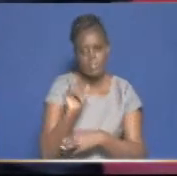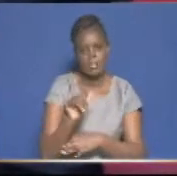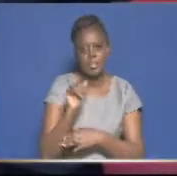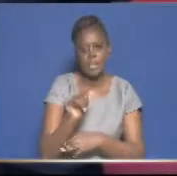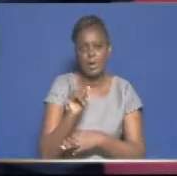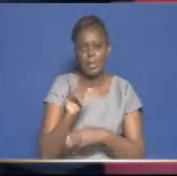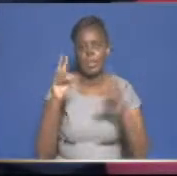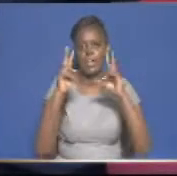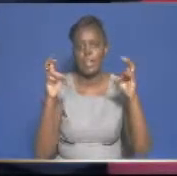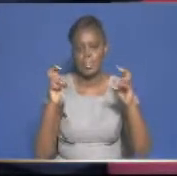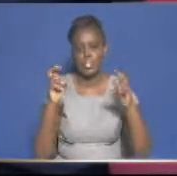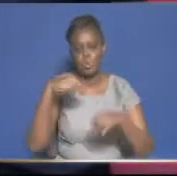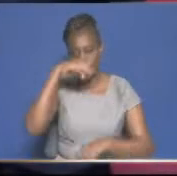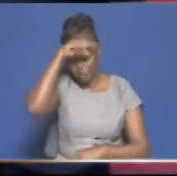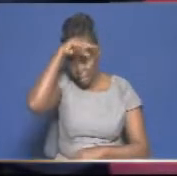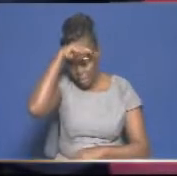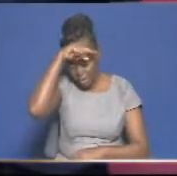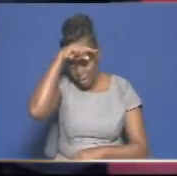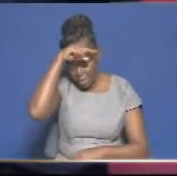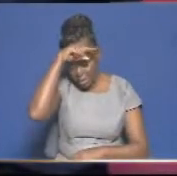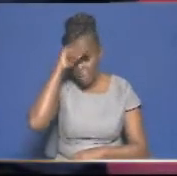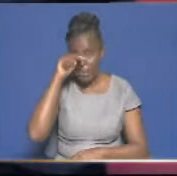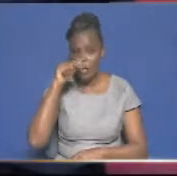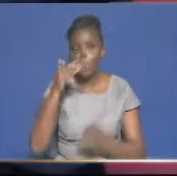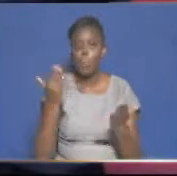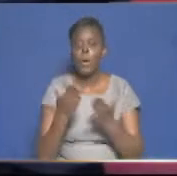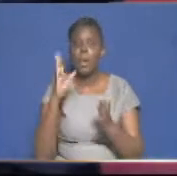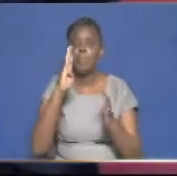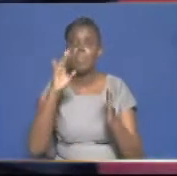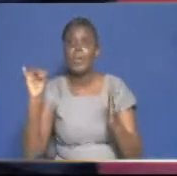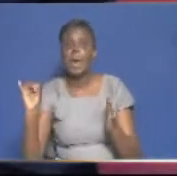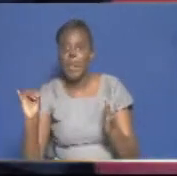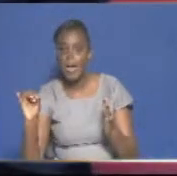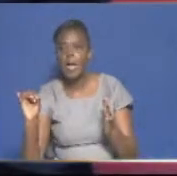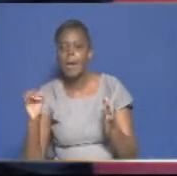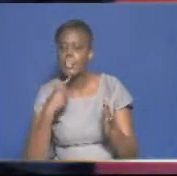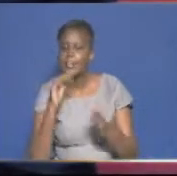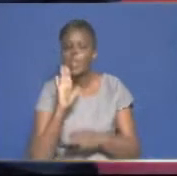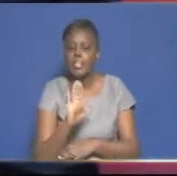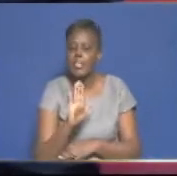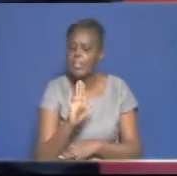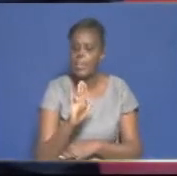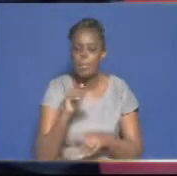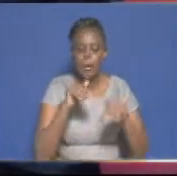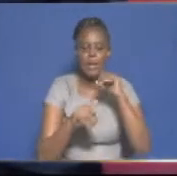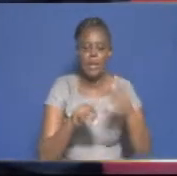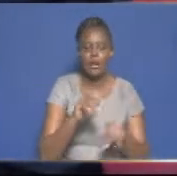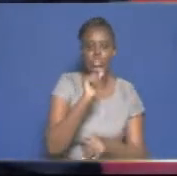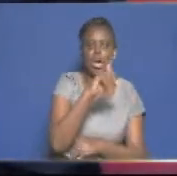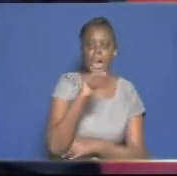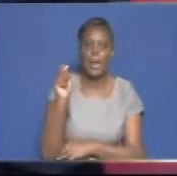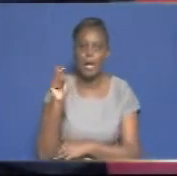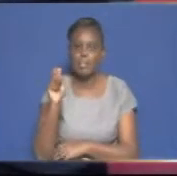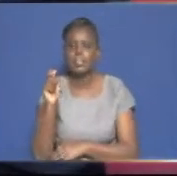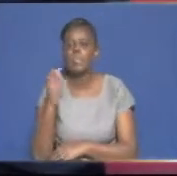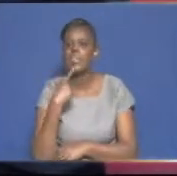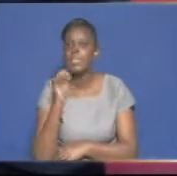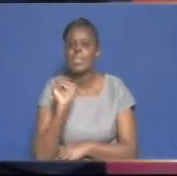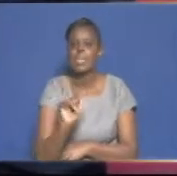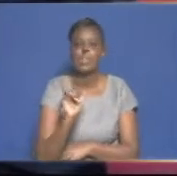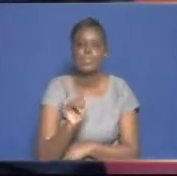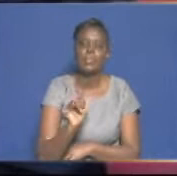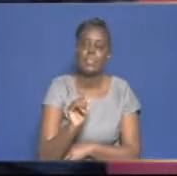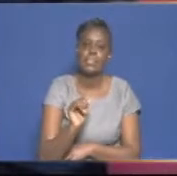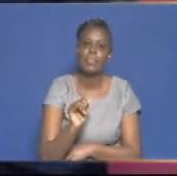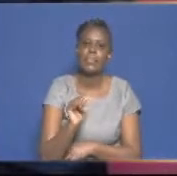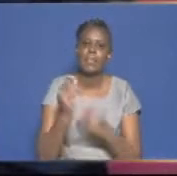the issue of the degree was in the BBI. We had to tell them that it was in the Elections Act, Mr. Speaker. And I want to say this.